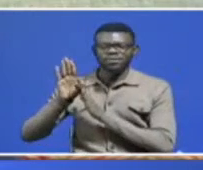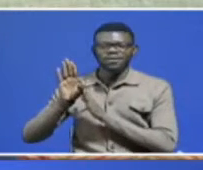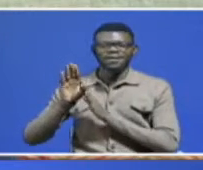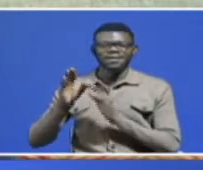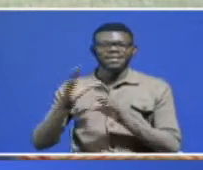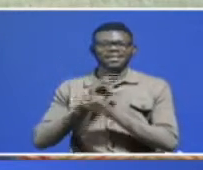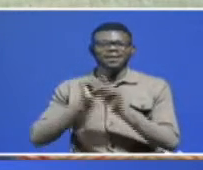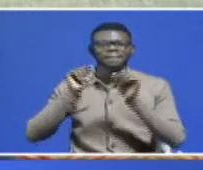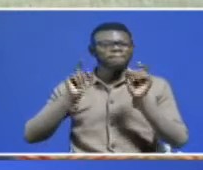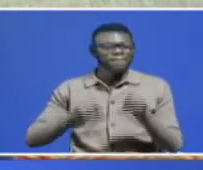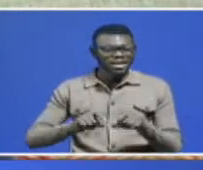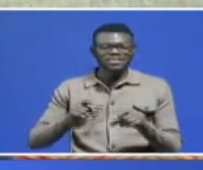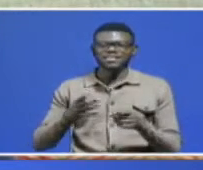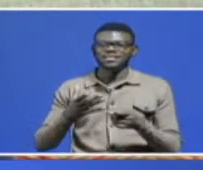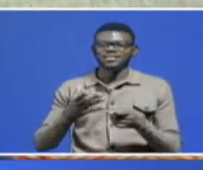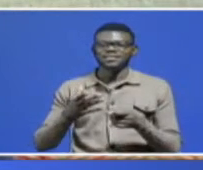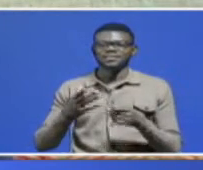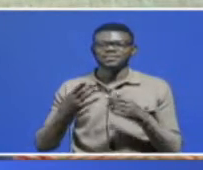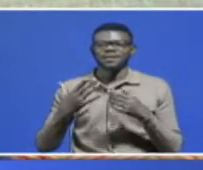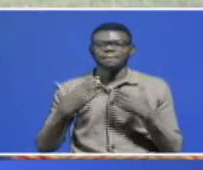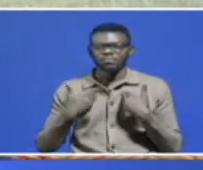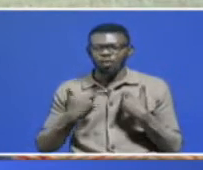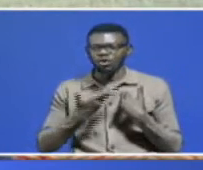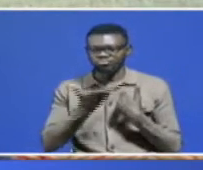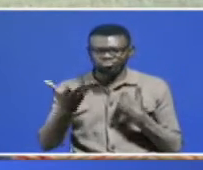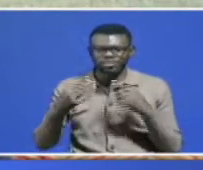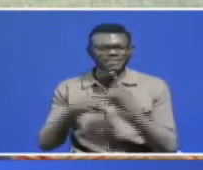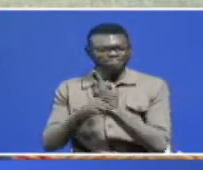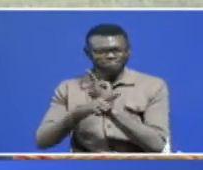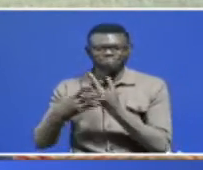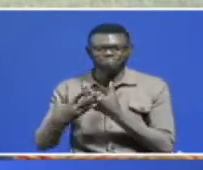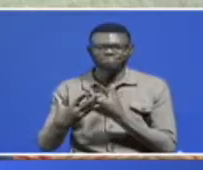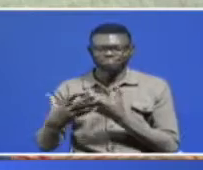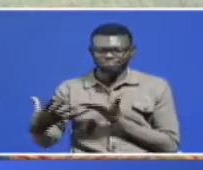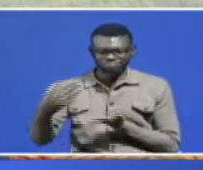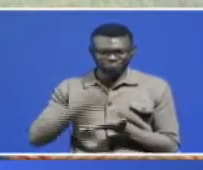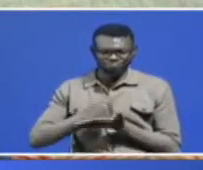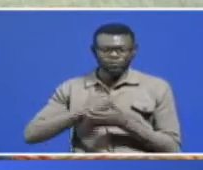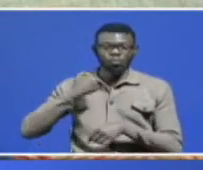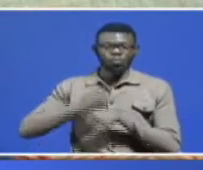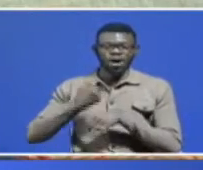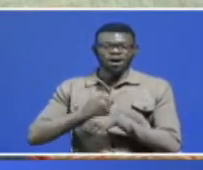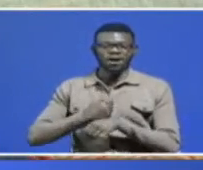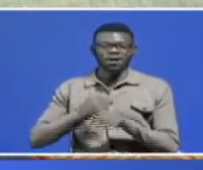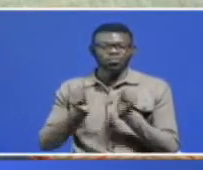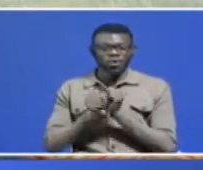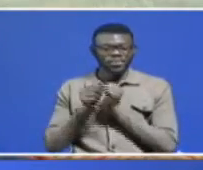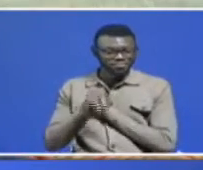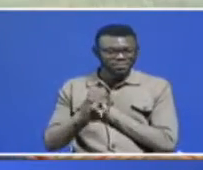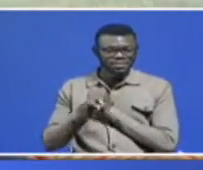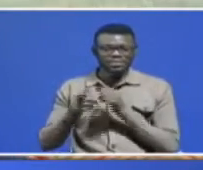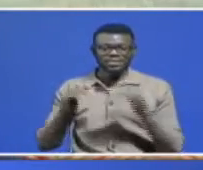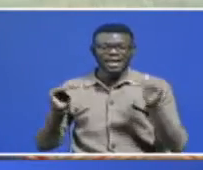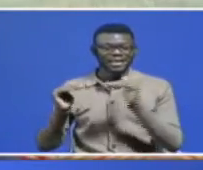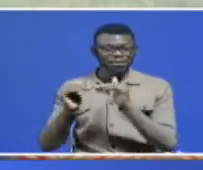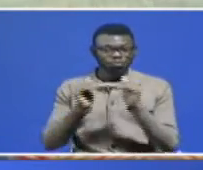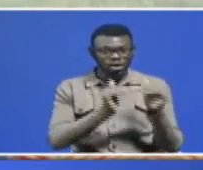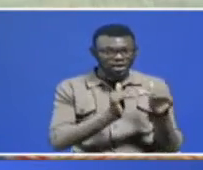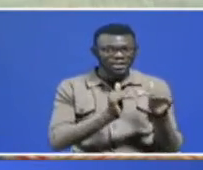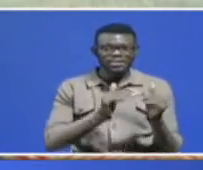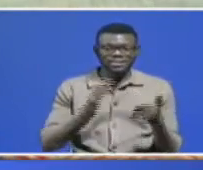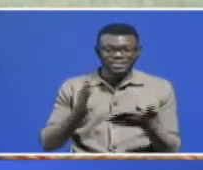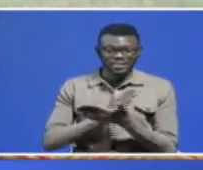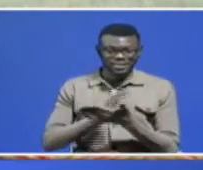areas and have to get such senior appointments from elsewhere. On issue of equitable distribution, I wish Alice just